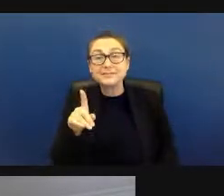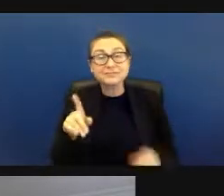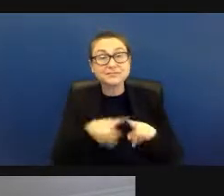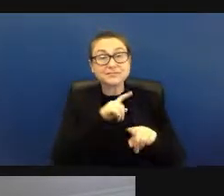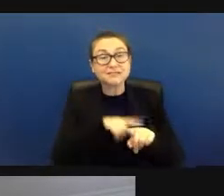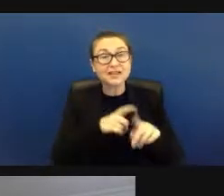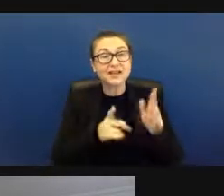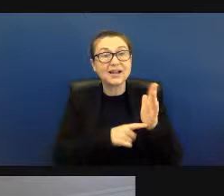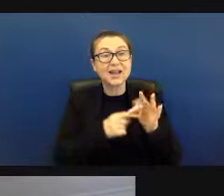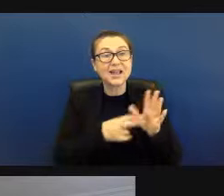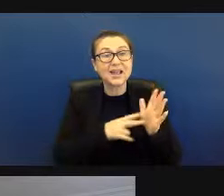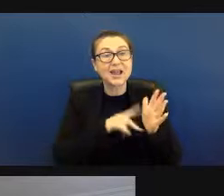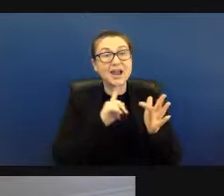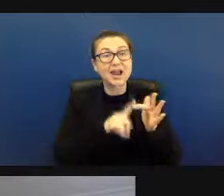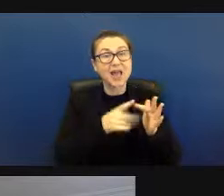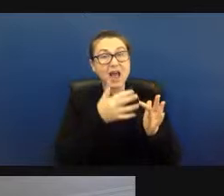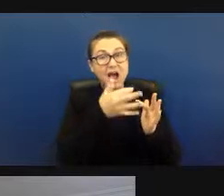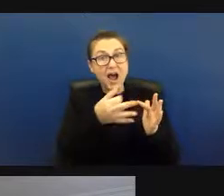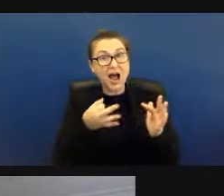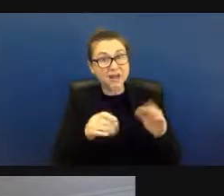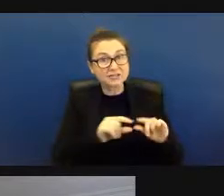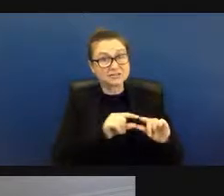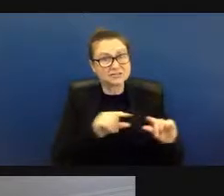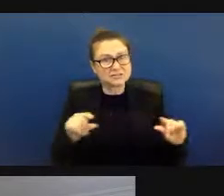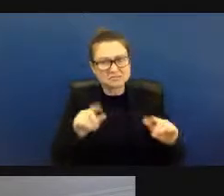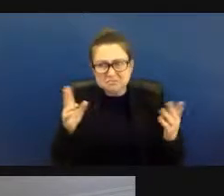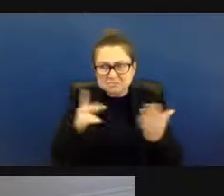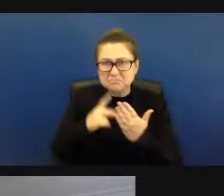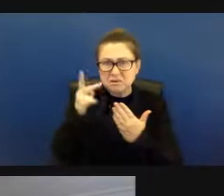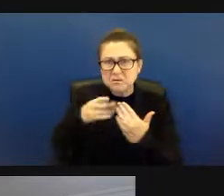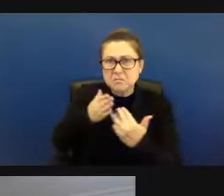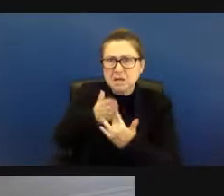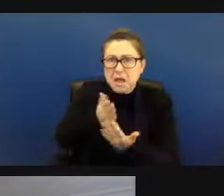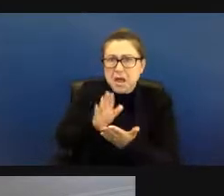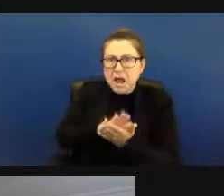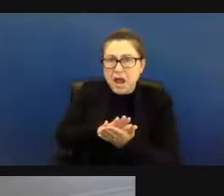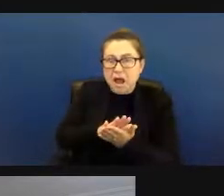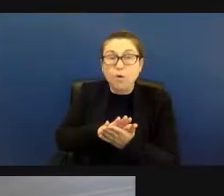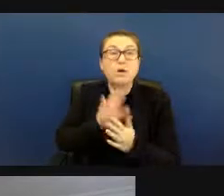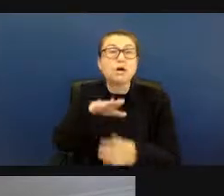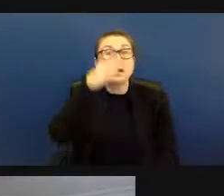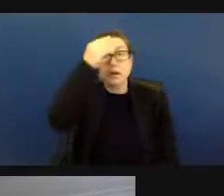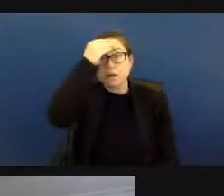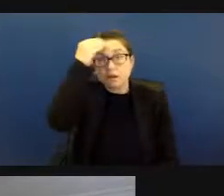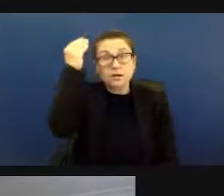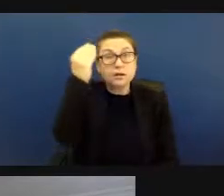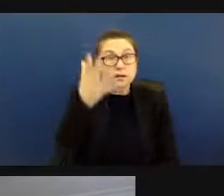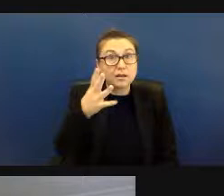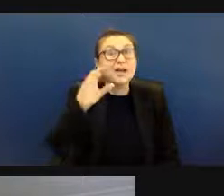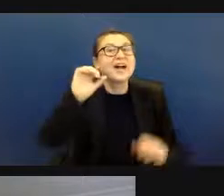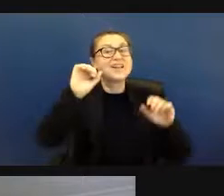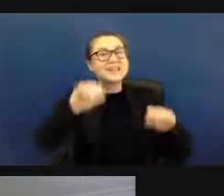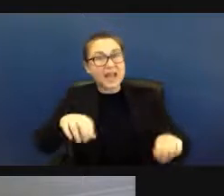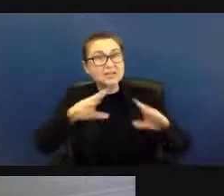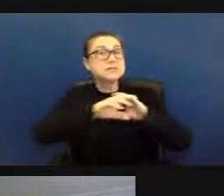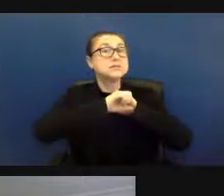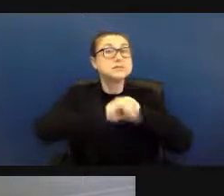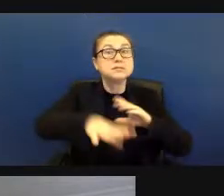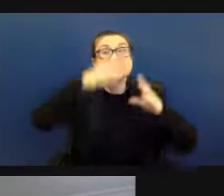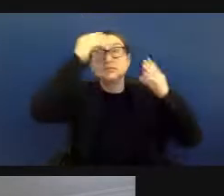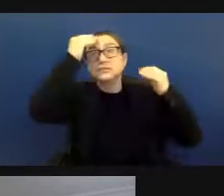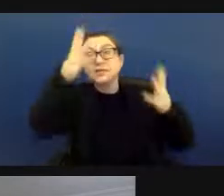how can people access the program now? So caveat here, yes, we're selling this to you.